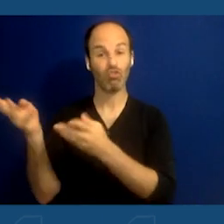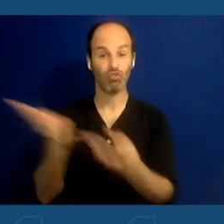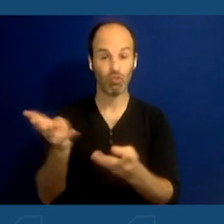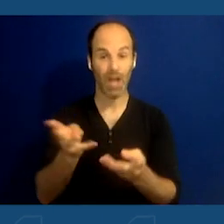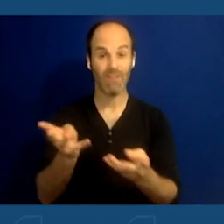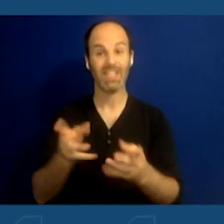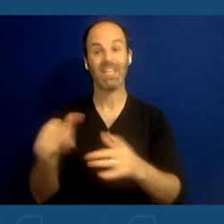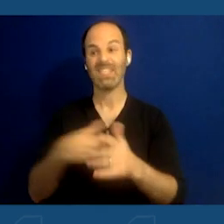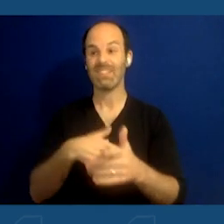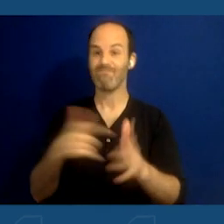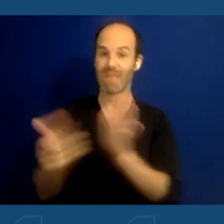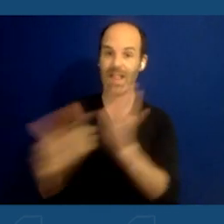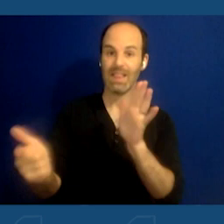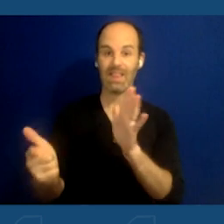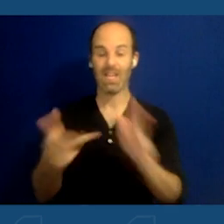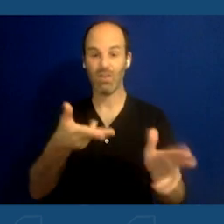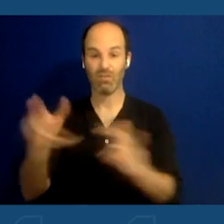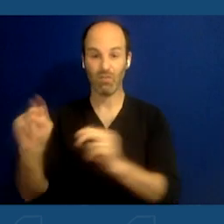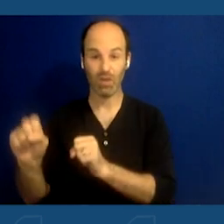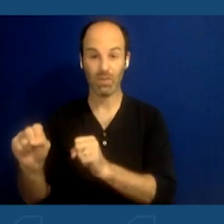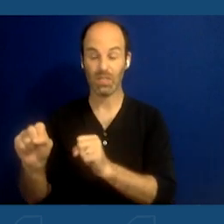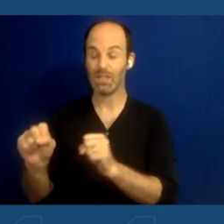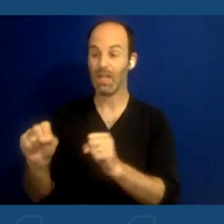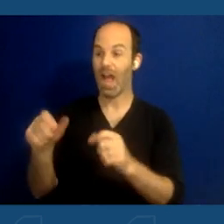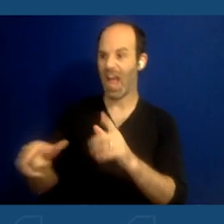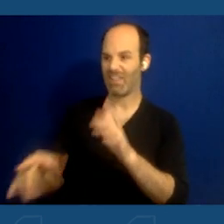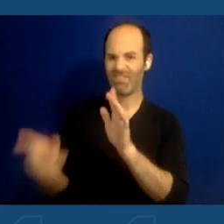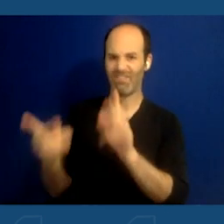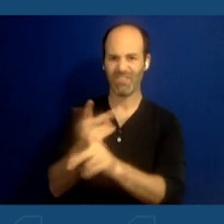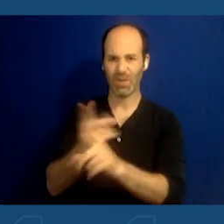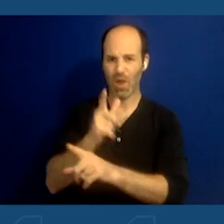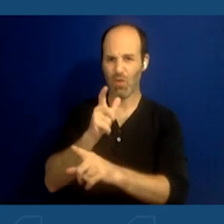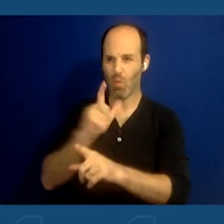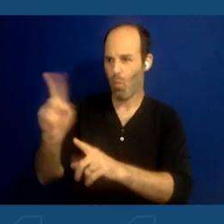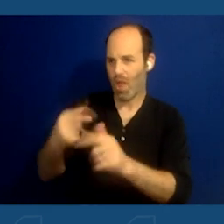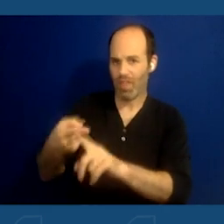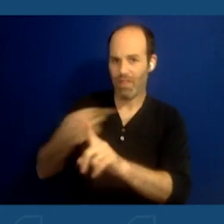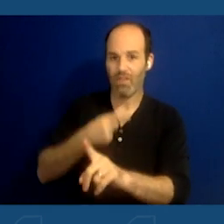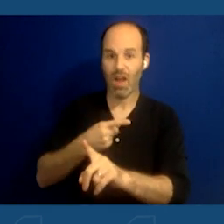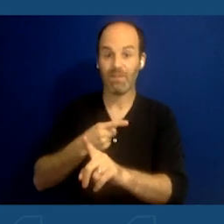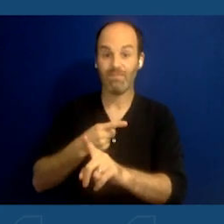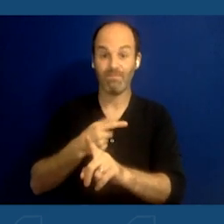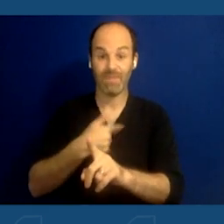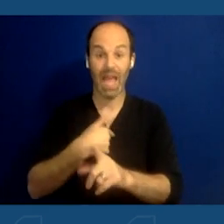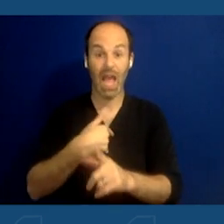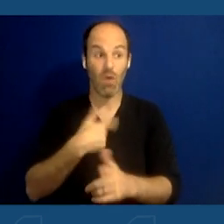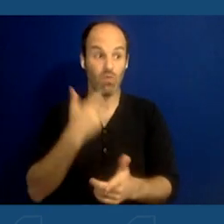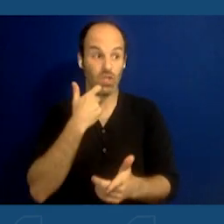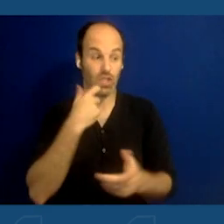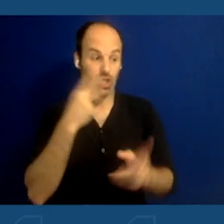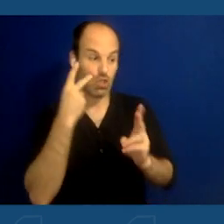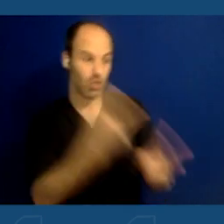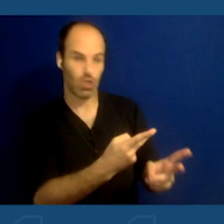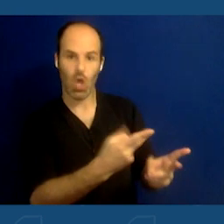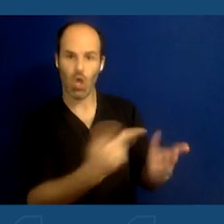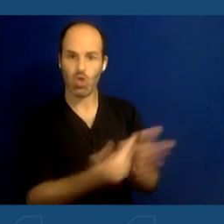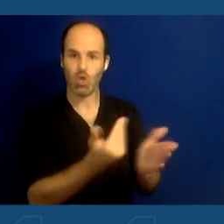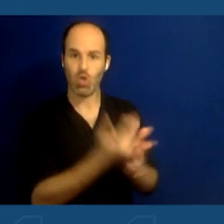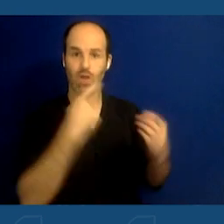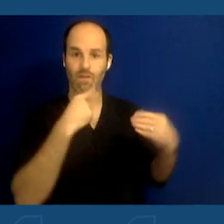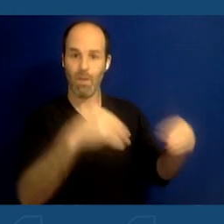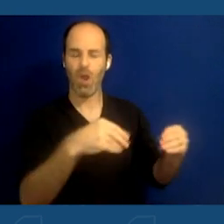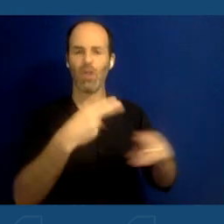the source of supply. And what we just witnessed over here was something that's fairly new to market. These are what we call ghost